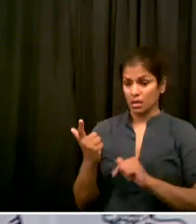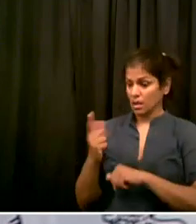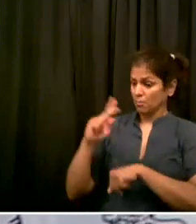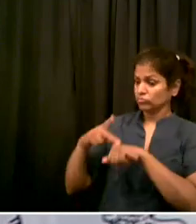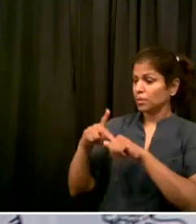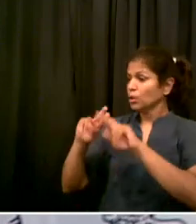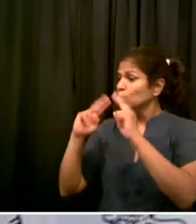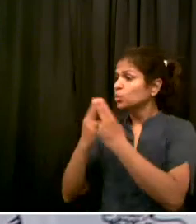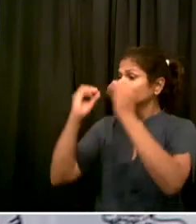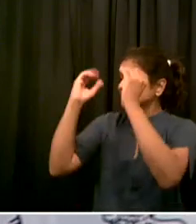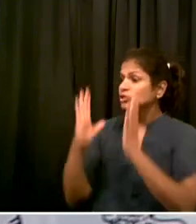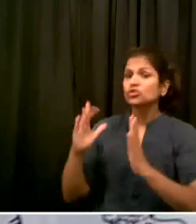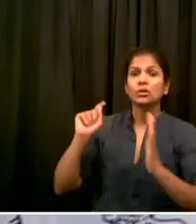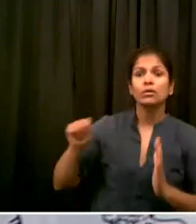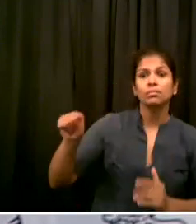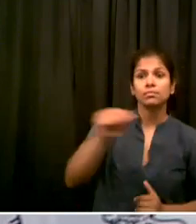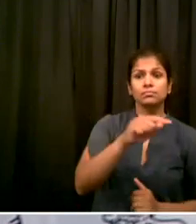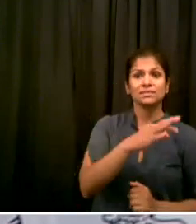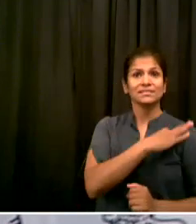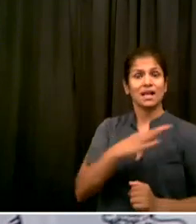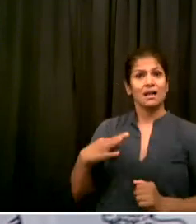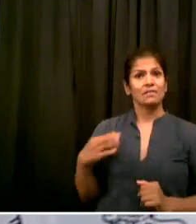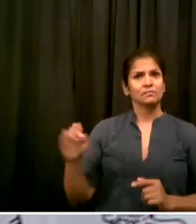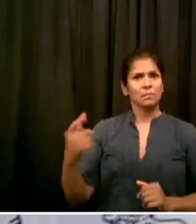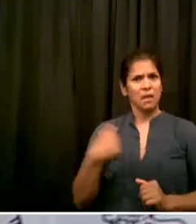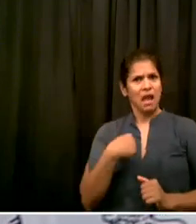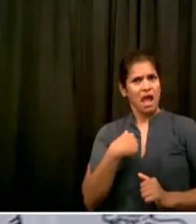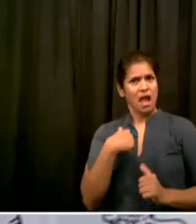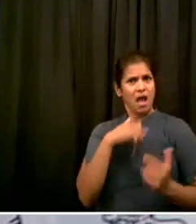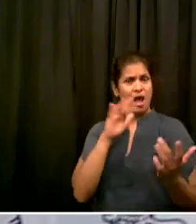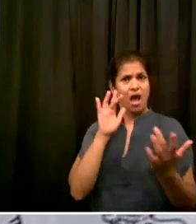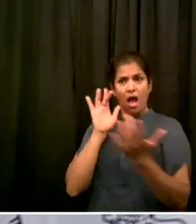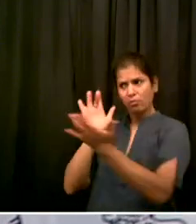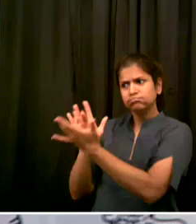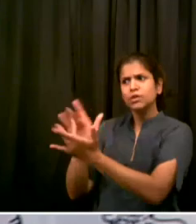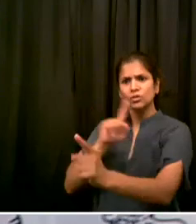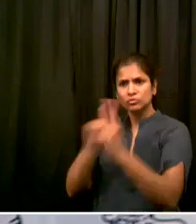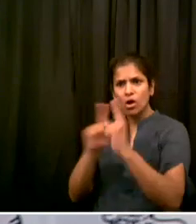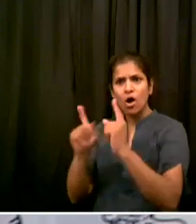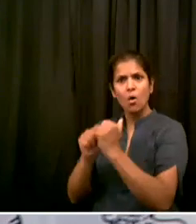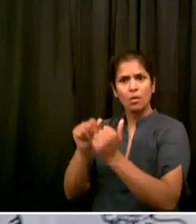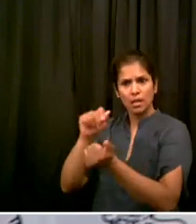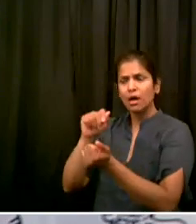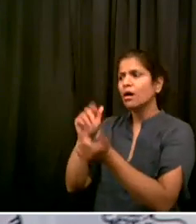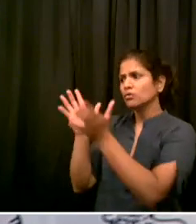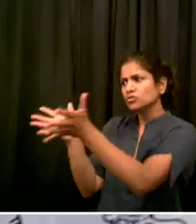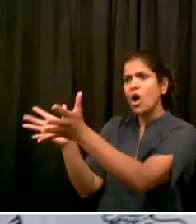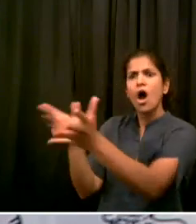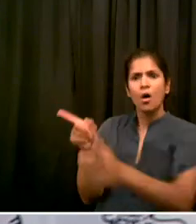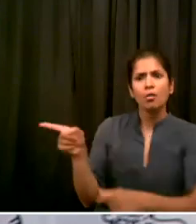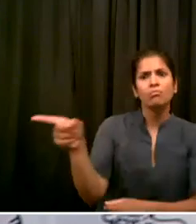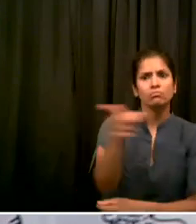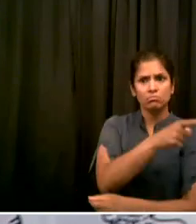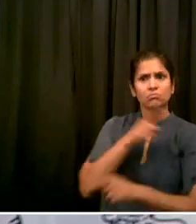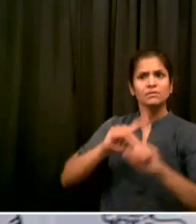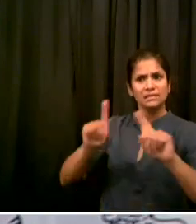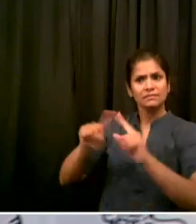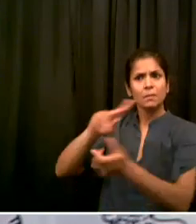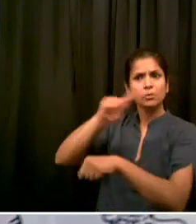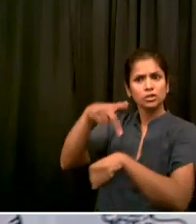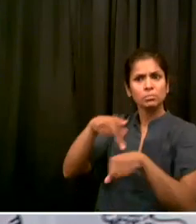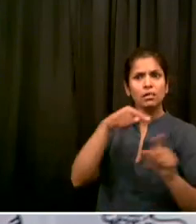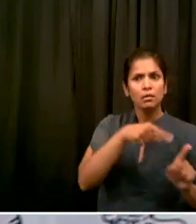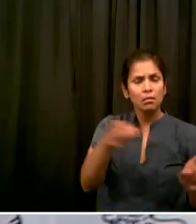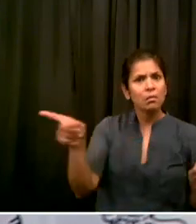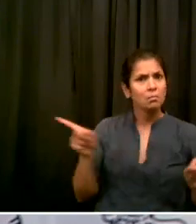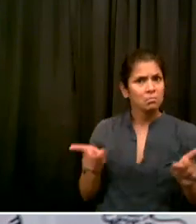principals directly. I know the chancellor talks to principals all the time. They are the captains of their ship, and they want to make these decisions, I assure you. It's not